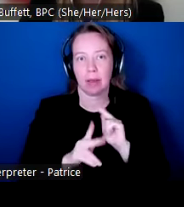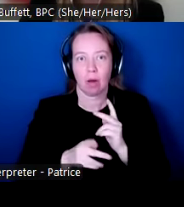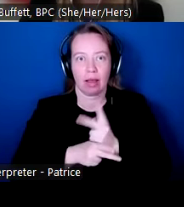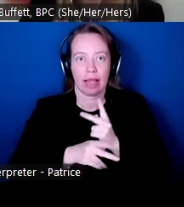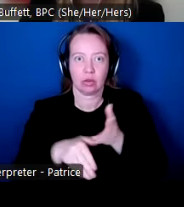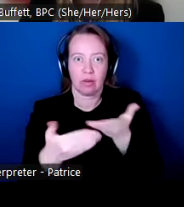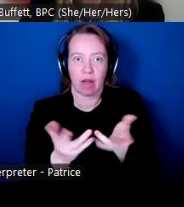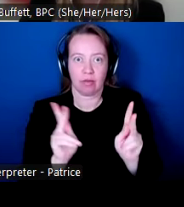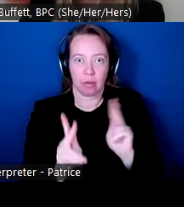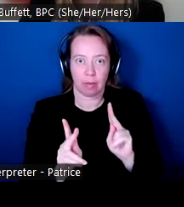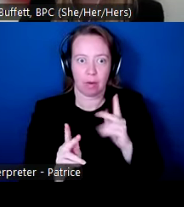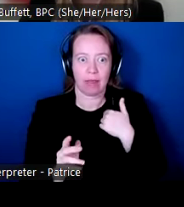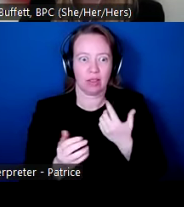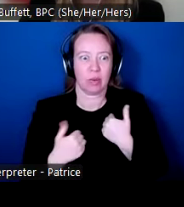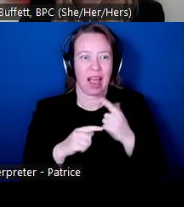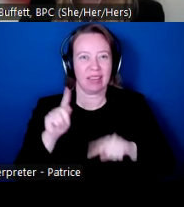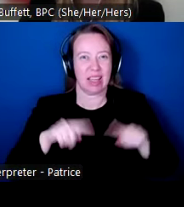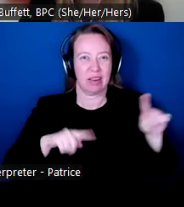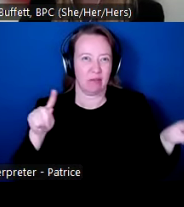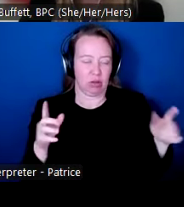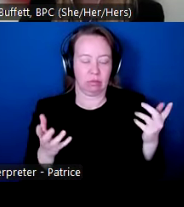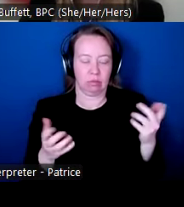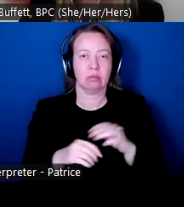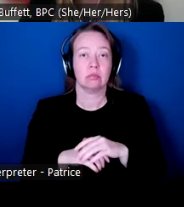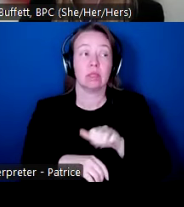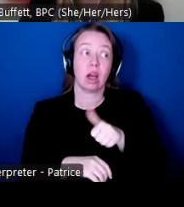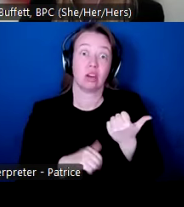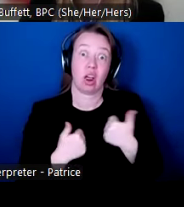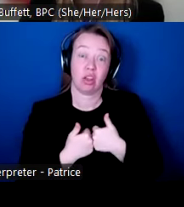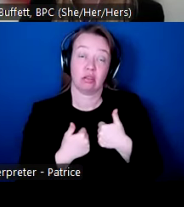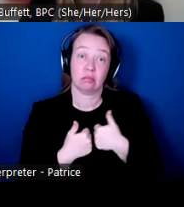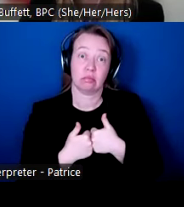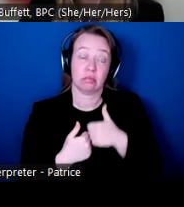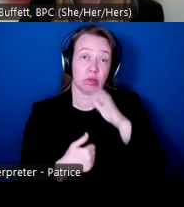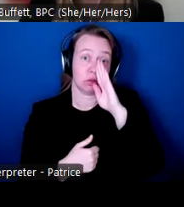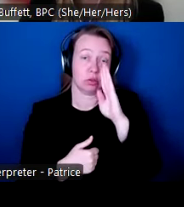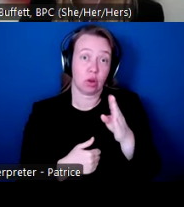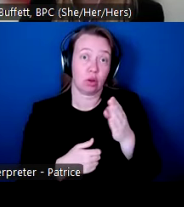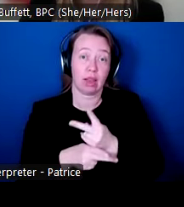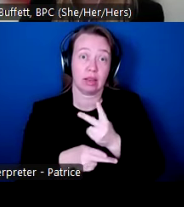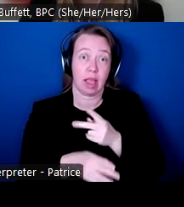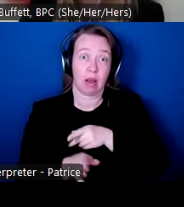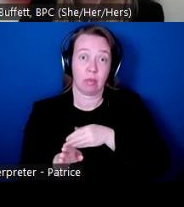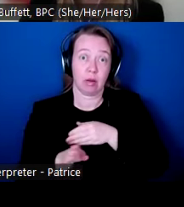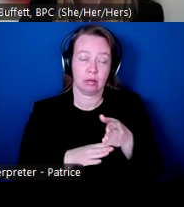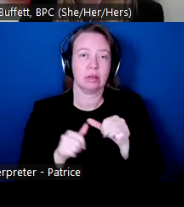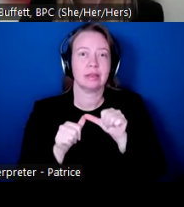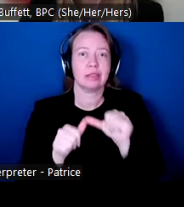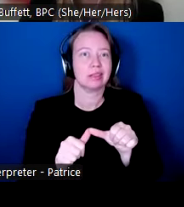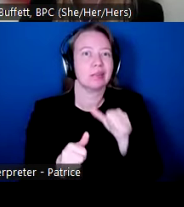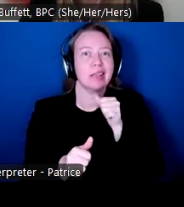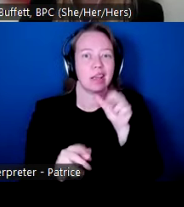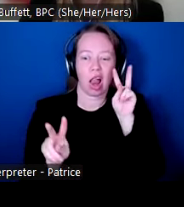diverse. And finally, another challenge is that direct care professionals continue to be undervalued in